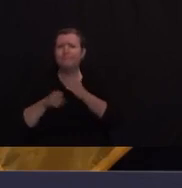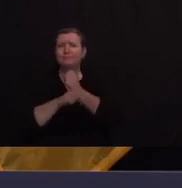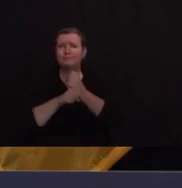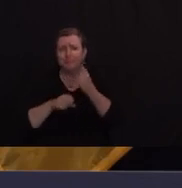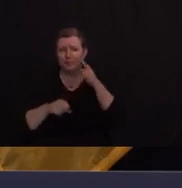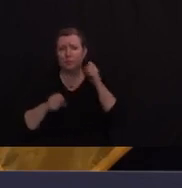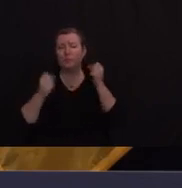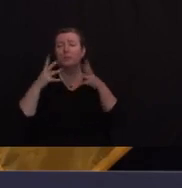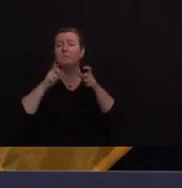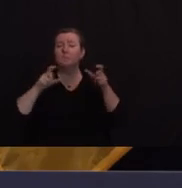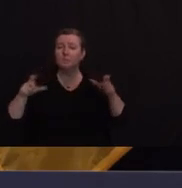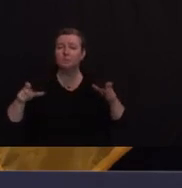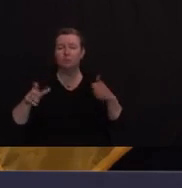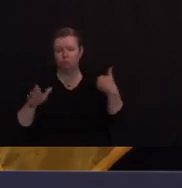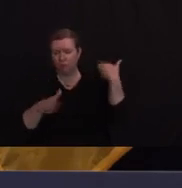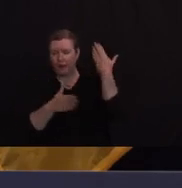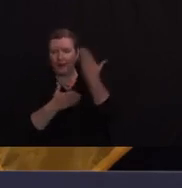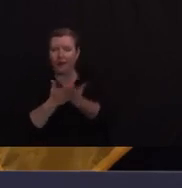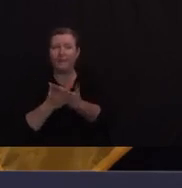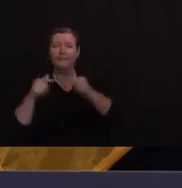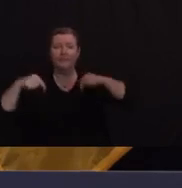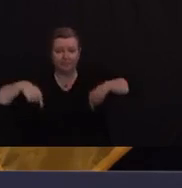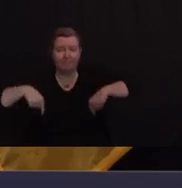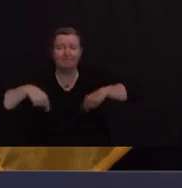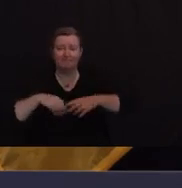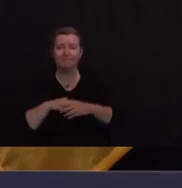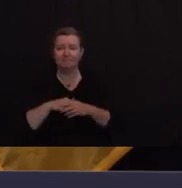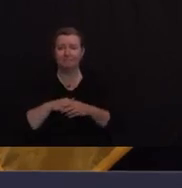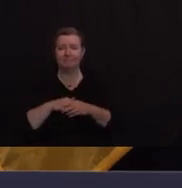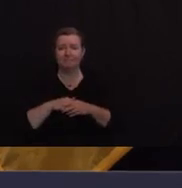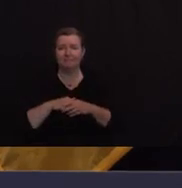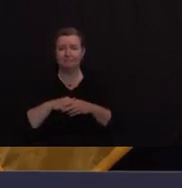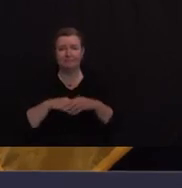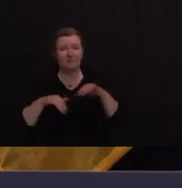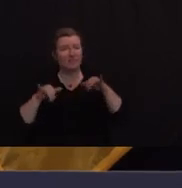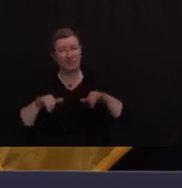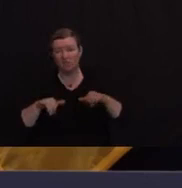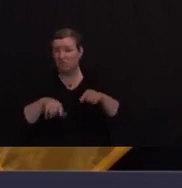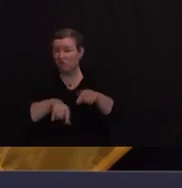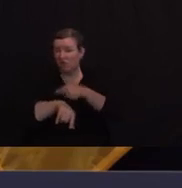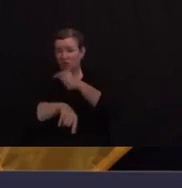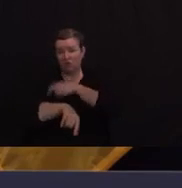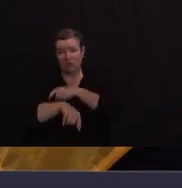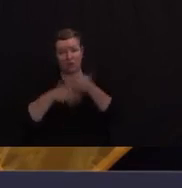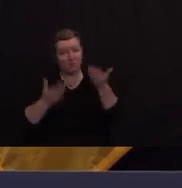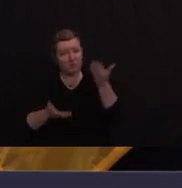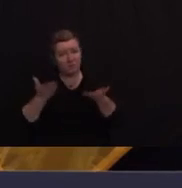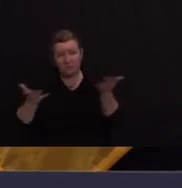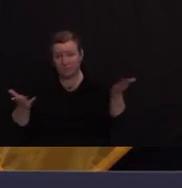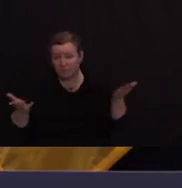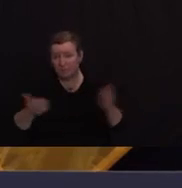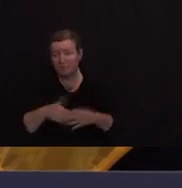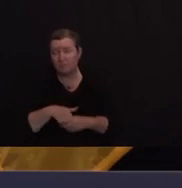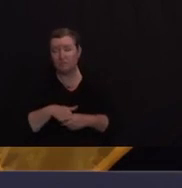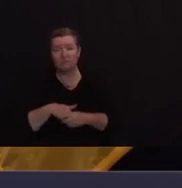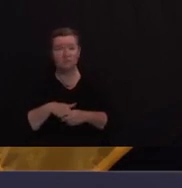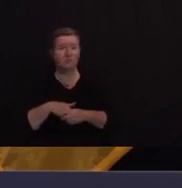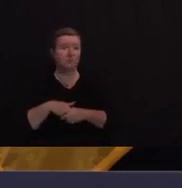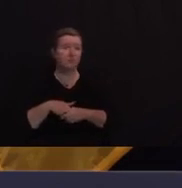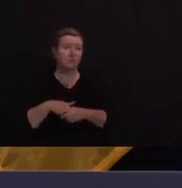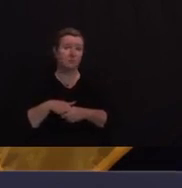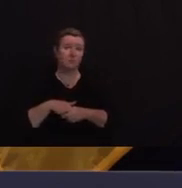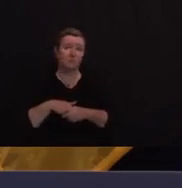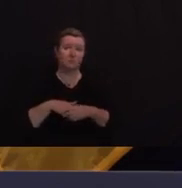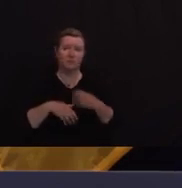be at the Joint Base for a probably significant amount of time. As it relates to the numbers, how long they'll be